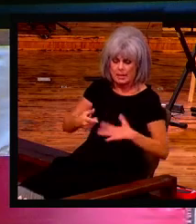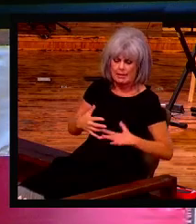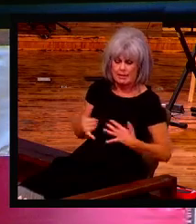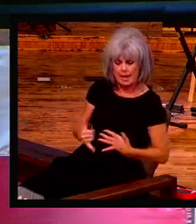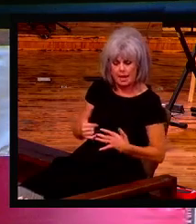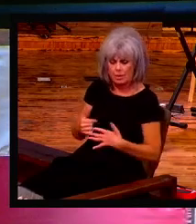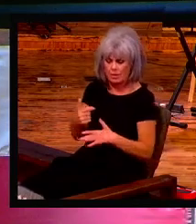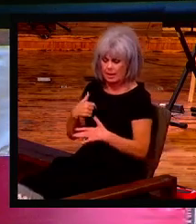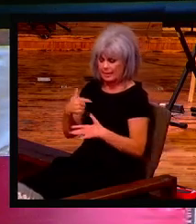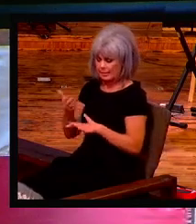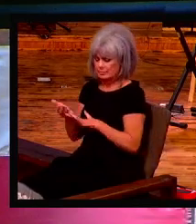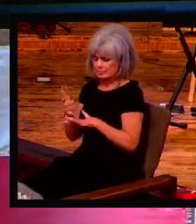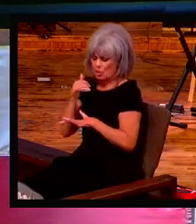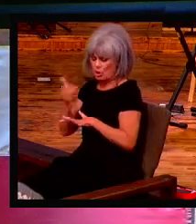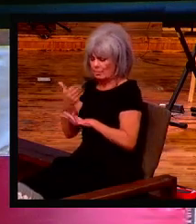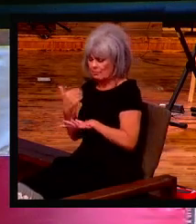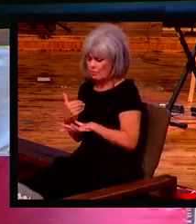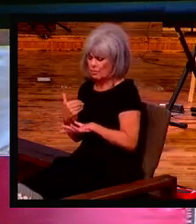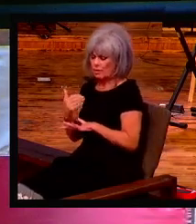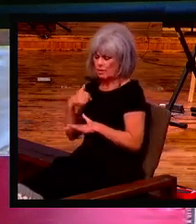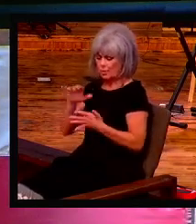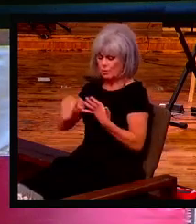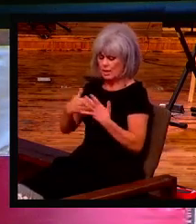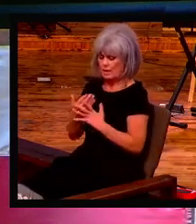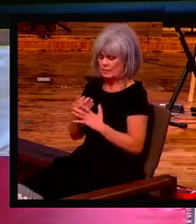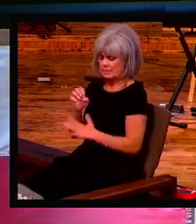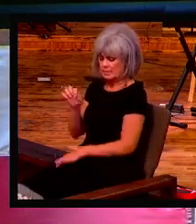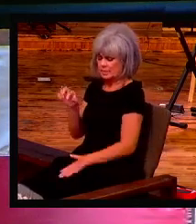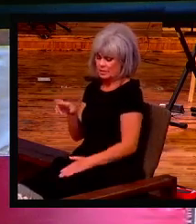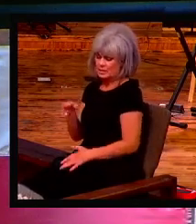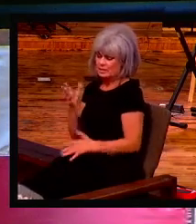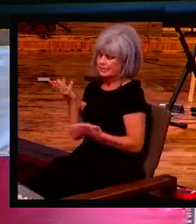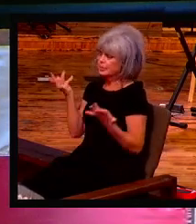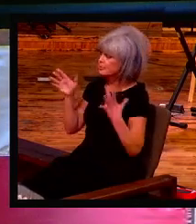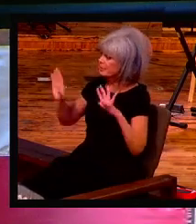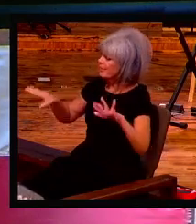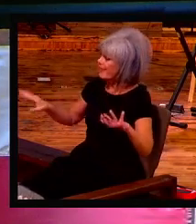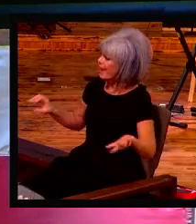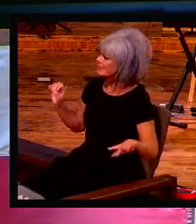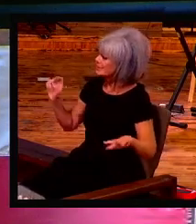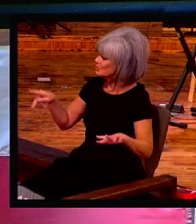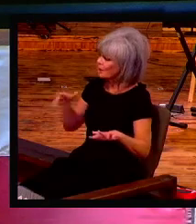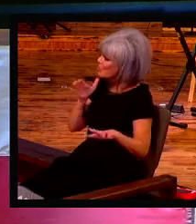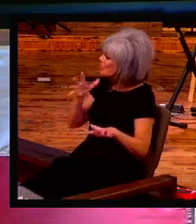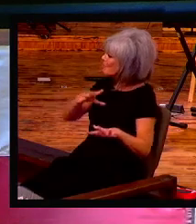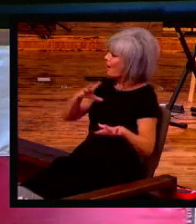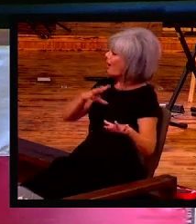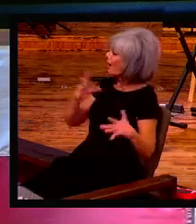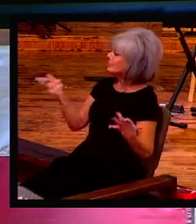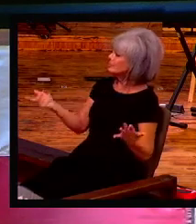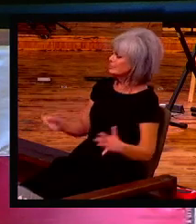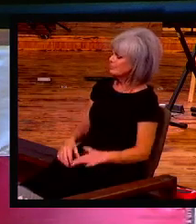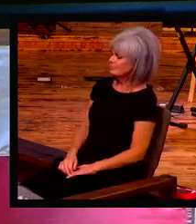somebody be here from the ER to be here. Oh, sir, it's okay. Just relax. It's going to be fine.